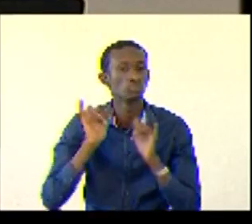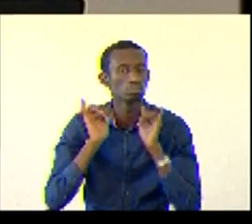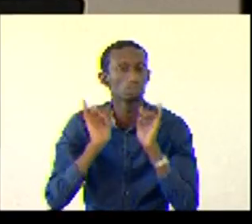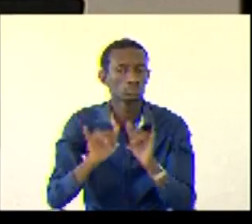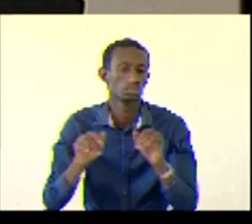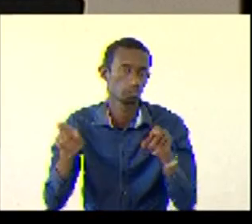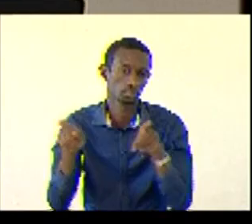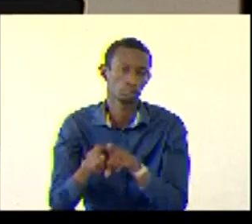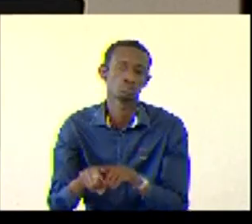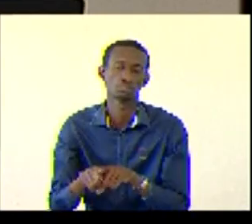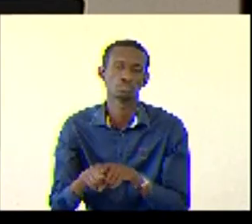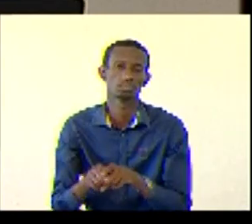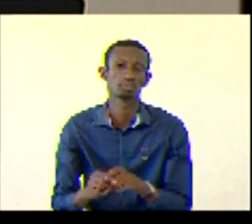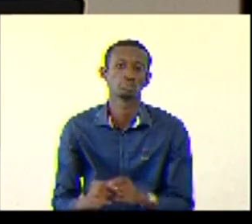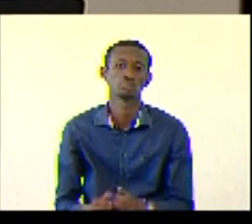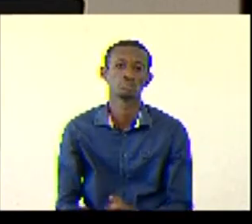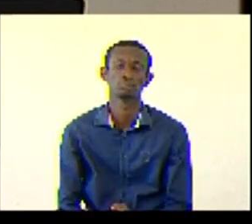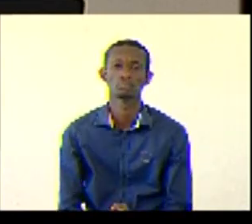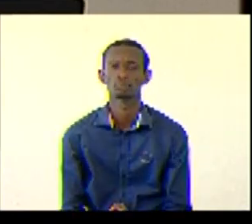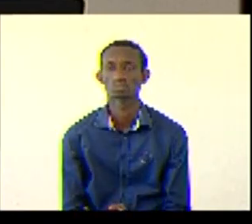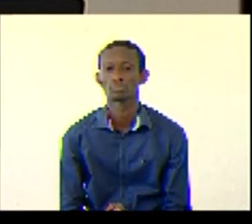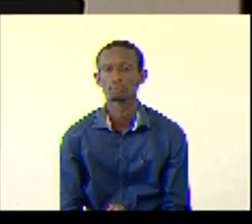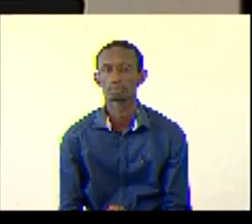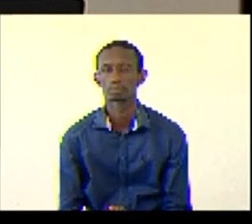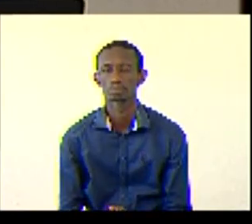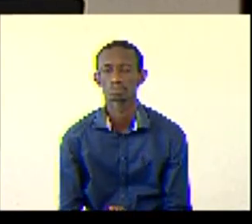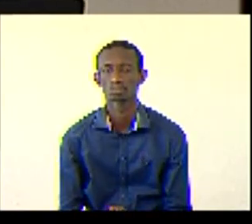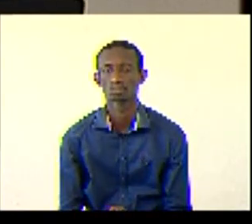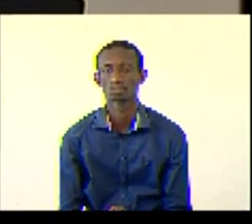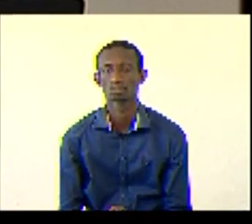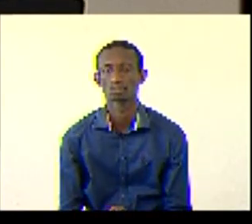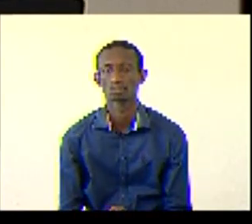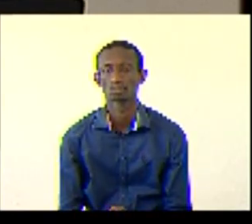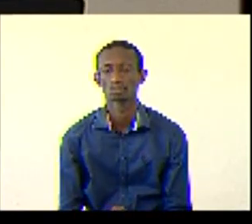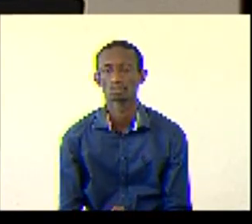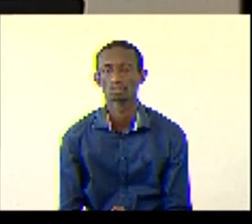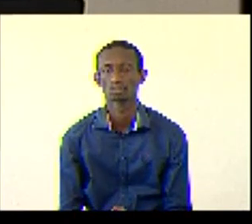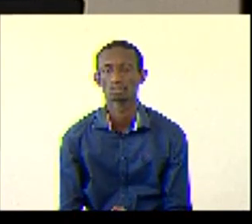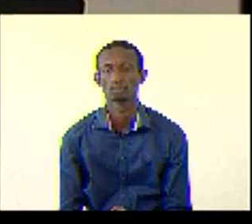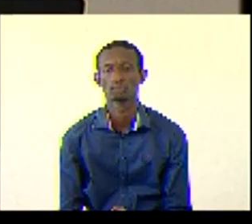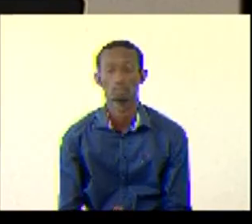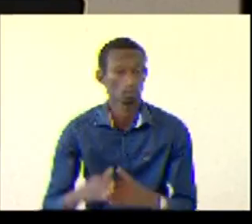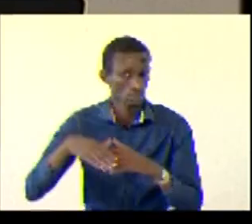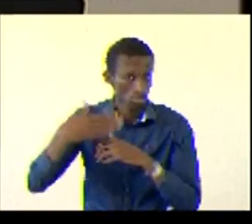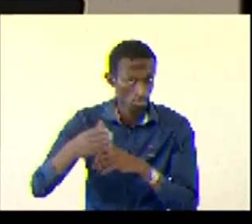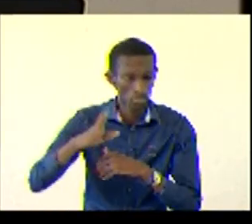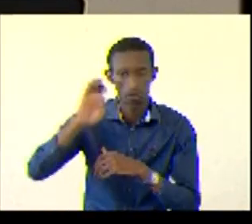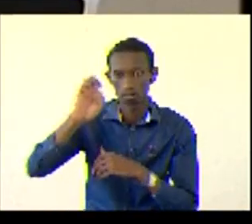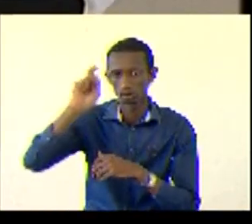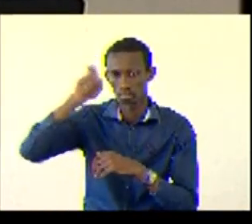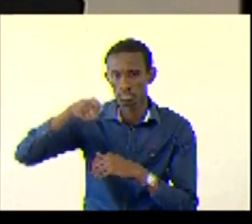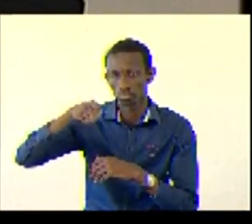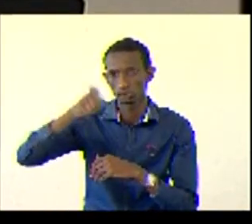bit more clear. Remained constant after the experiment. Did I miss